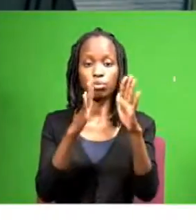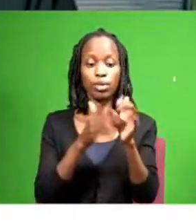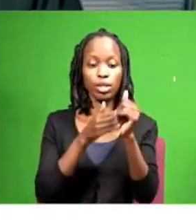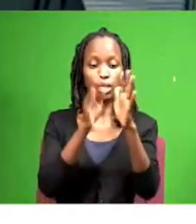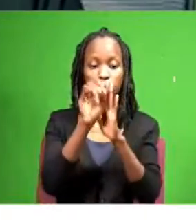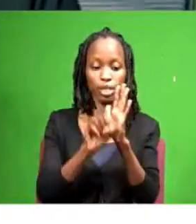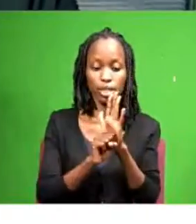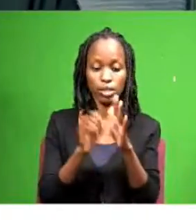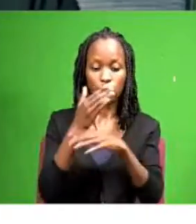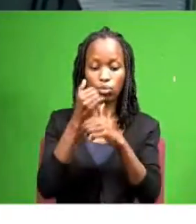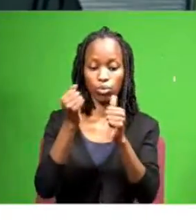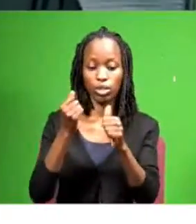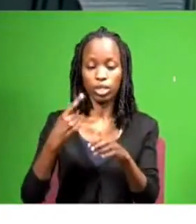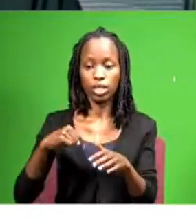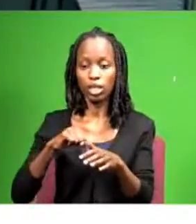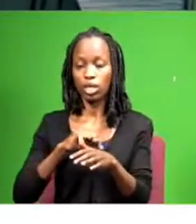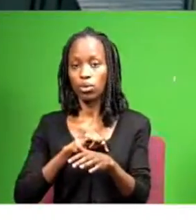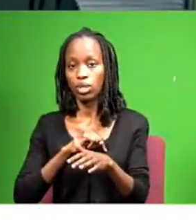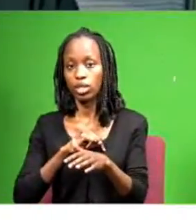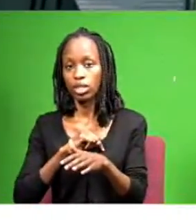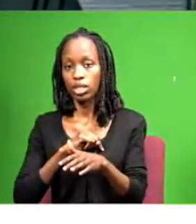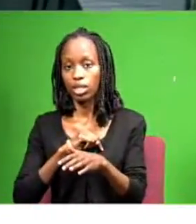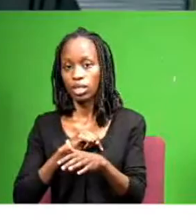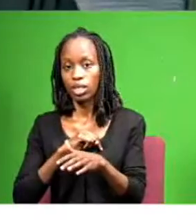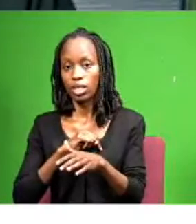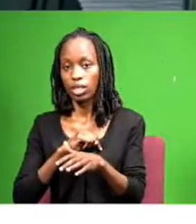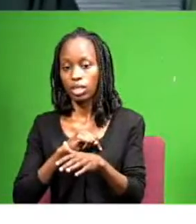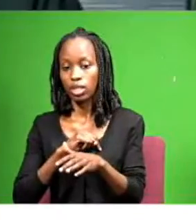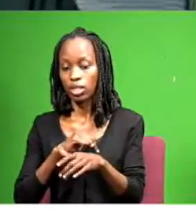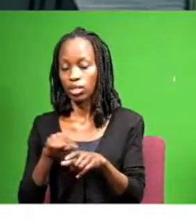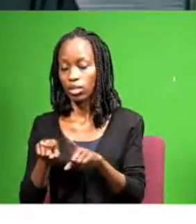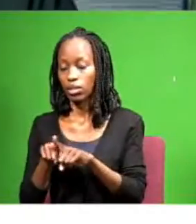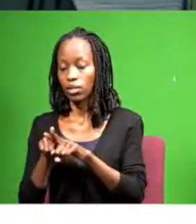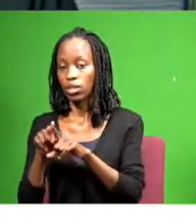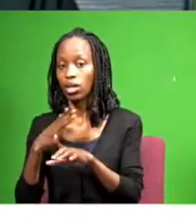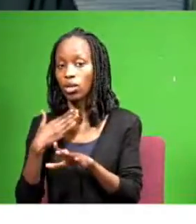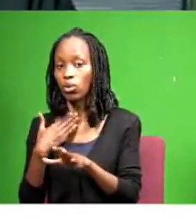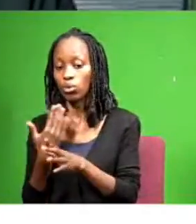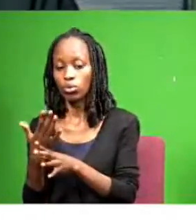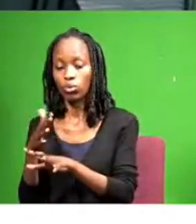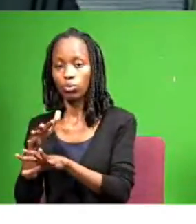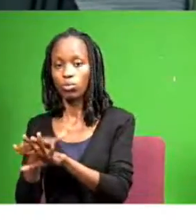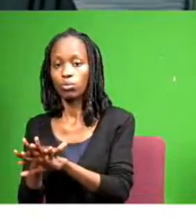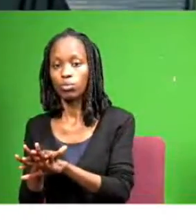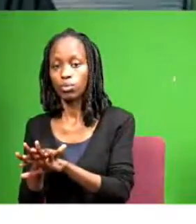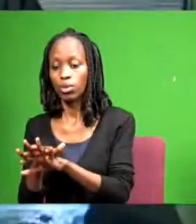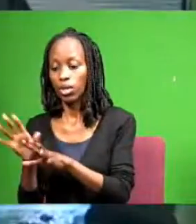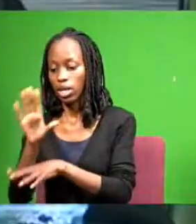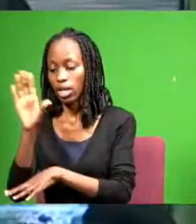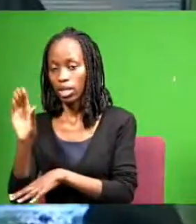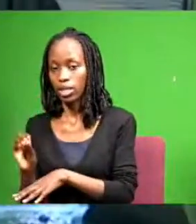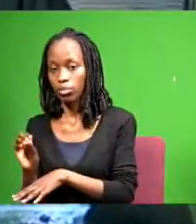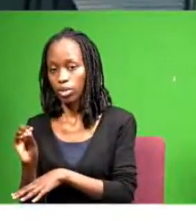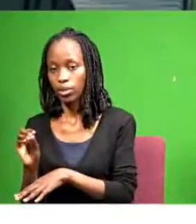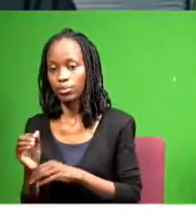of our President. May I adopt the summary